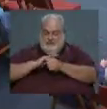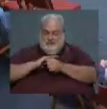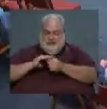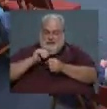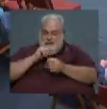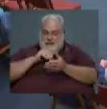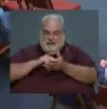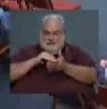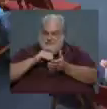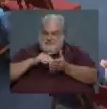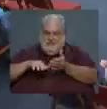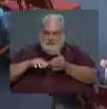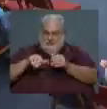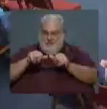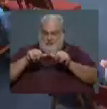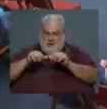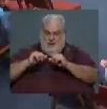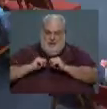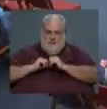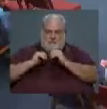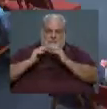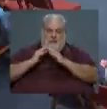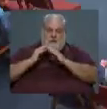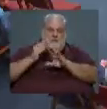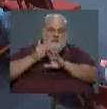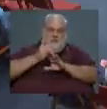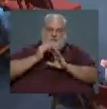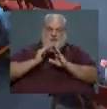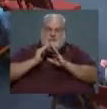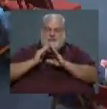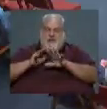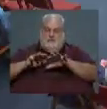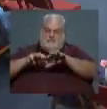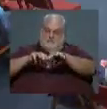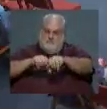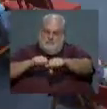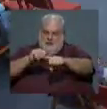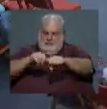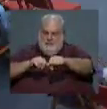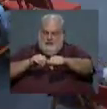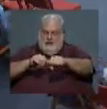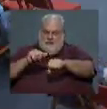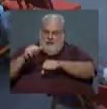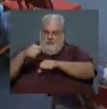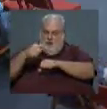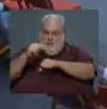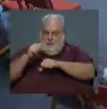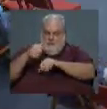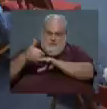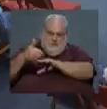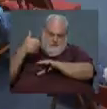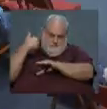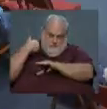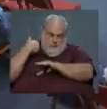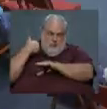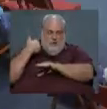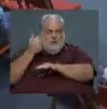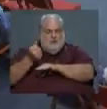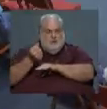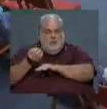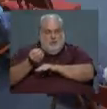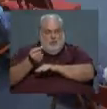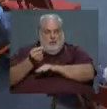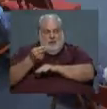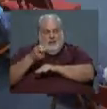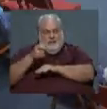inexpensive subdivision. It was built before the city took that property into the city, as these apartments was built before it came into the city. So they